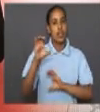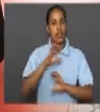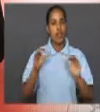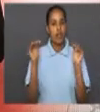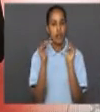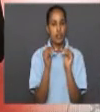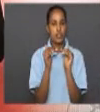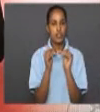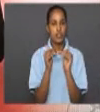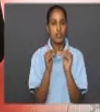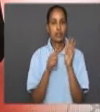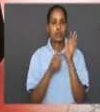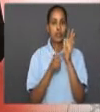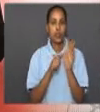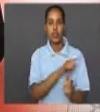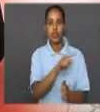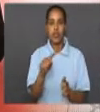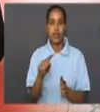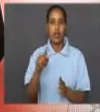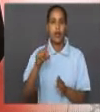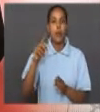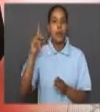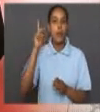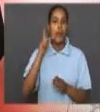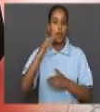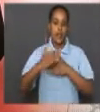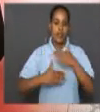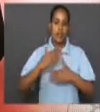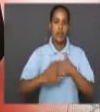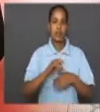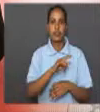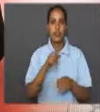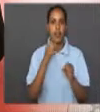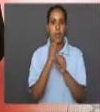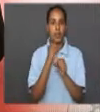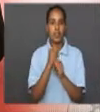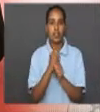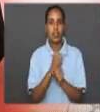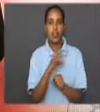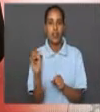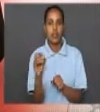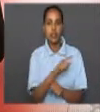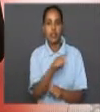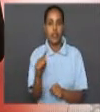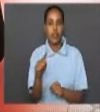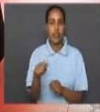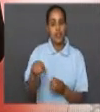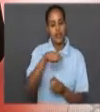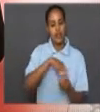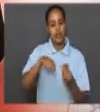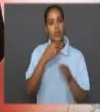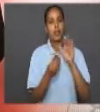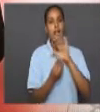chemical equations showing their polymerization, their applications, and their